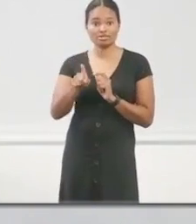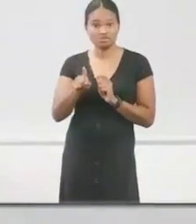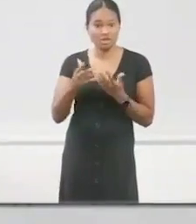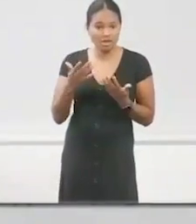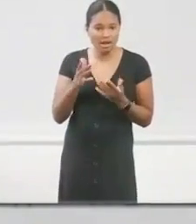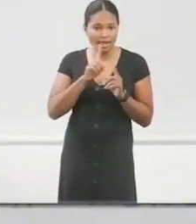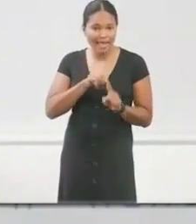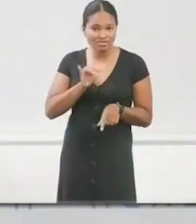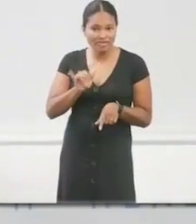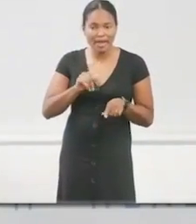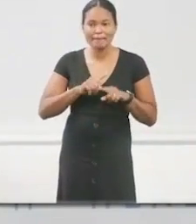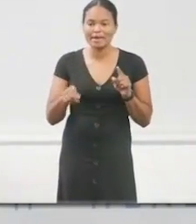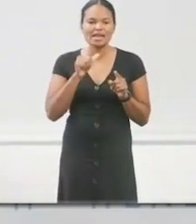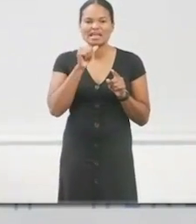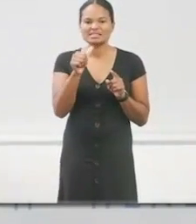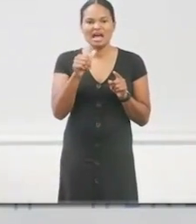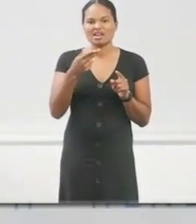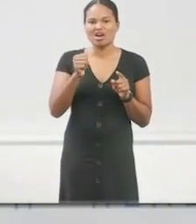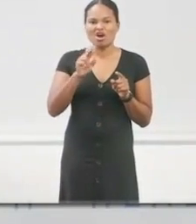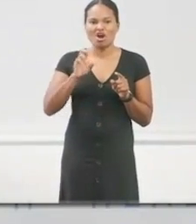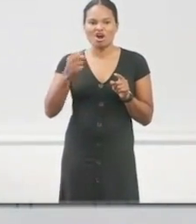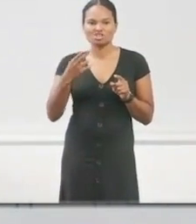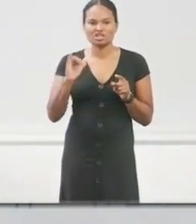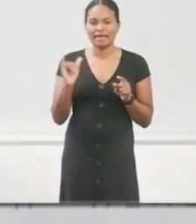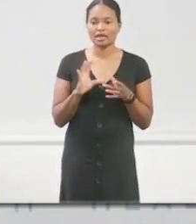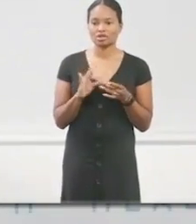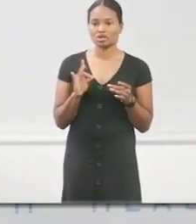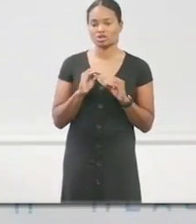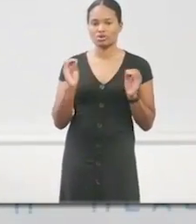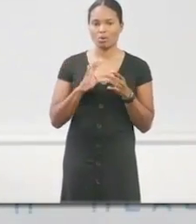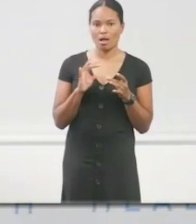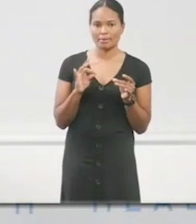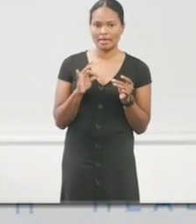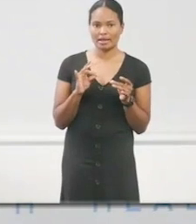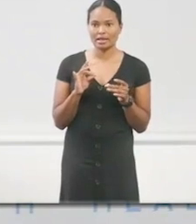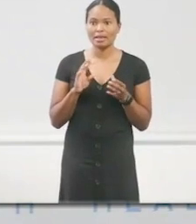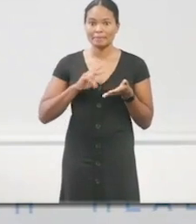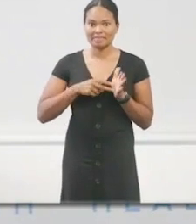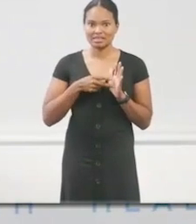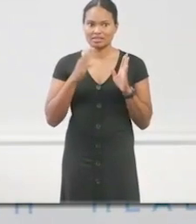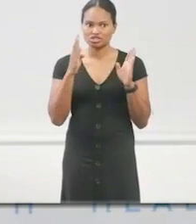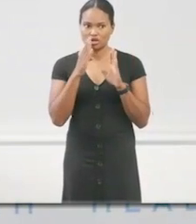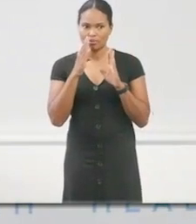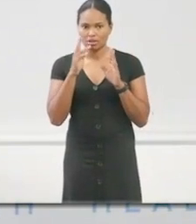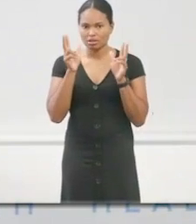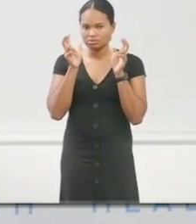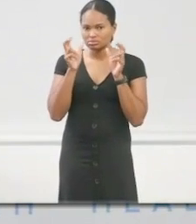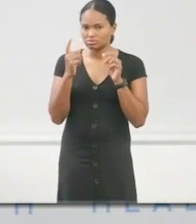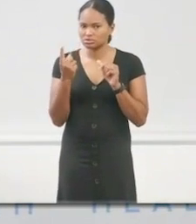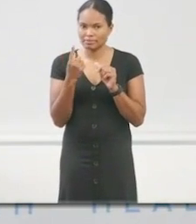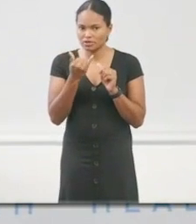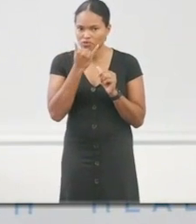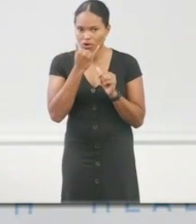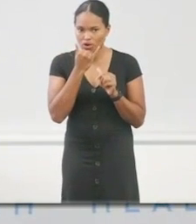as harsh as no comment, because I think when you say no comment, you're kind of insinuating that there's some trouble there. And so by saying, let me